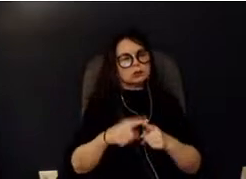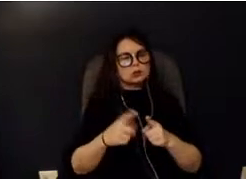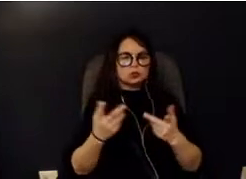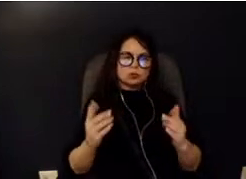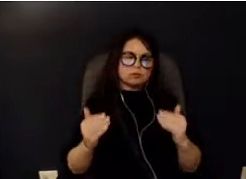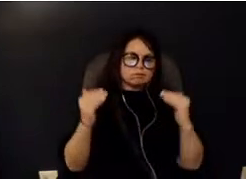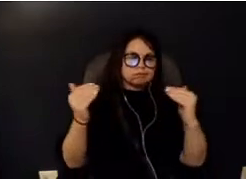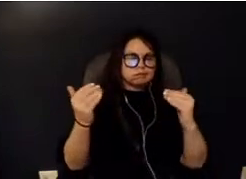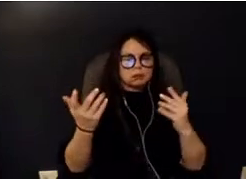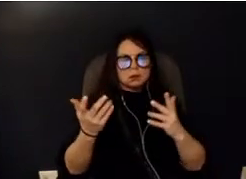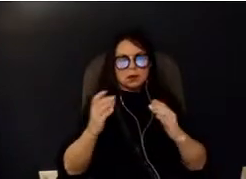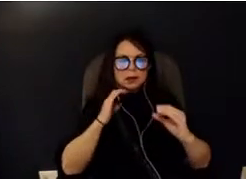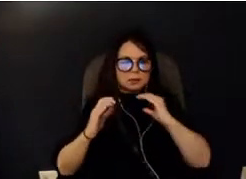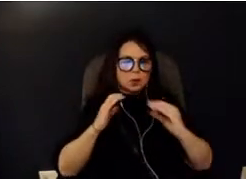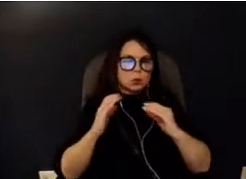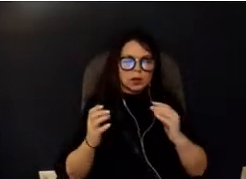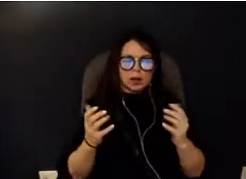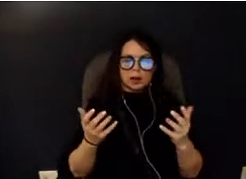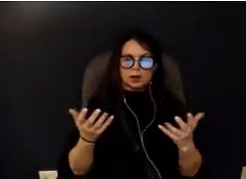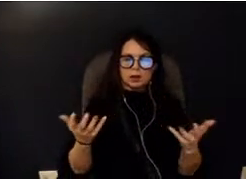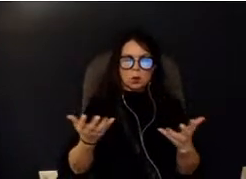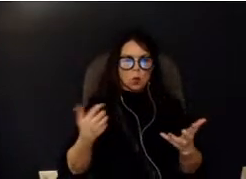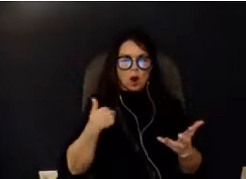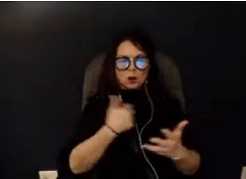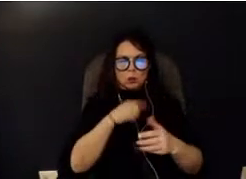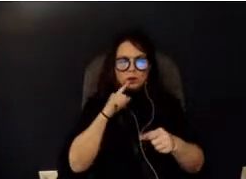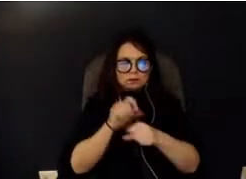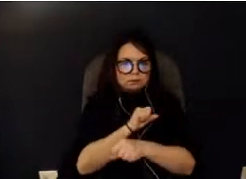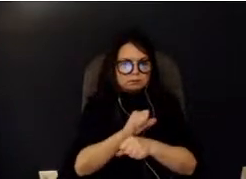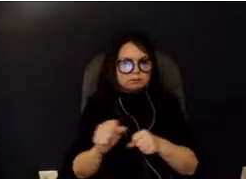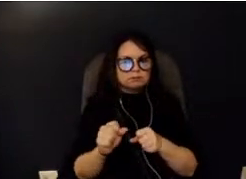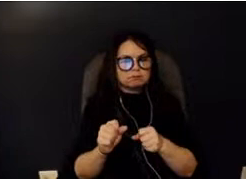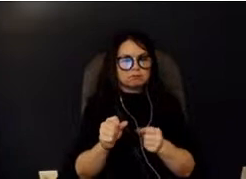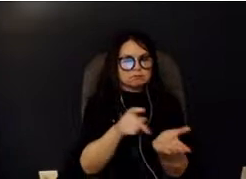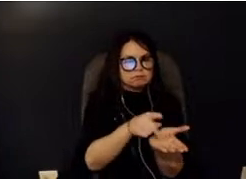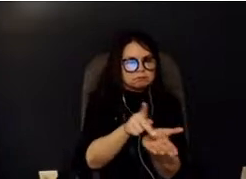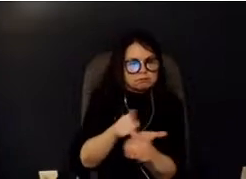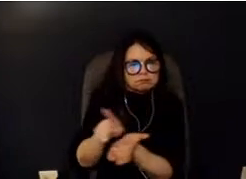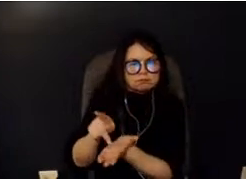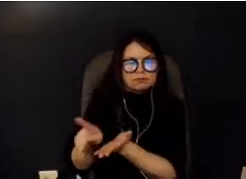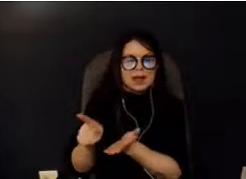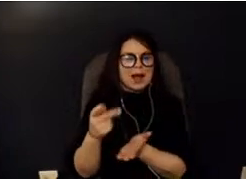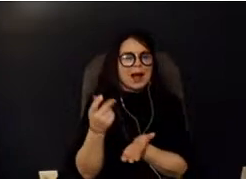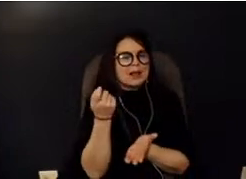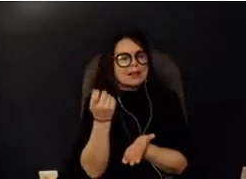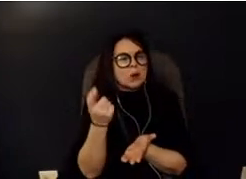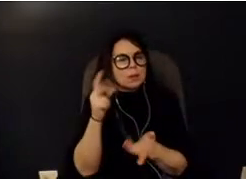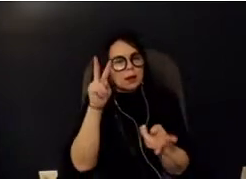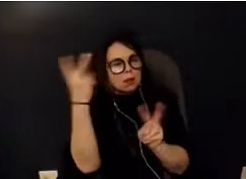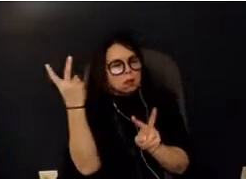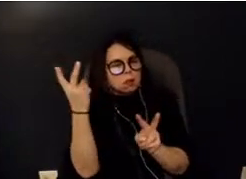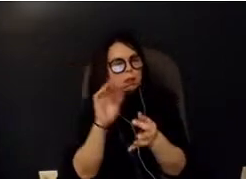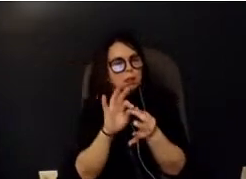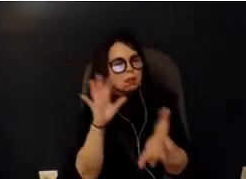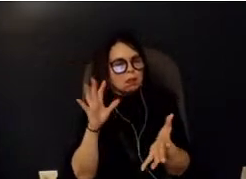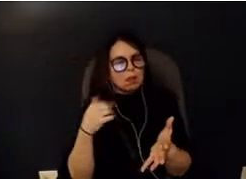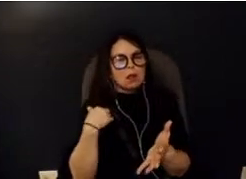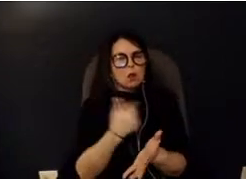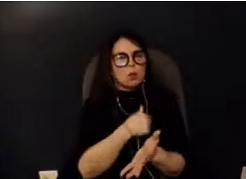discussed, there was a bit of a disconnect between knowing that we were funding fewer than 888 officers, but we